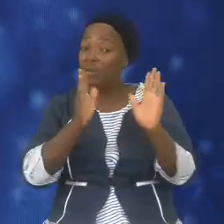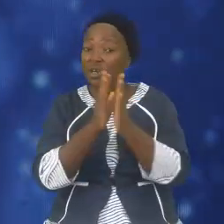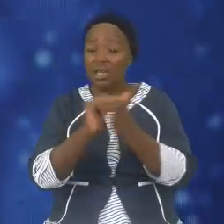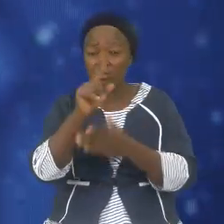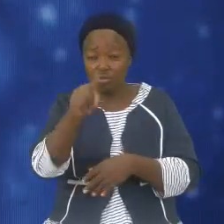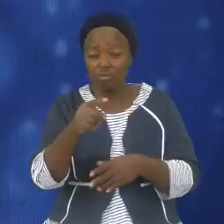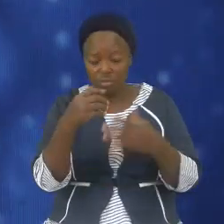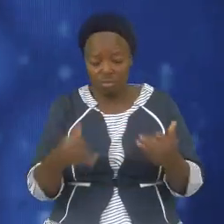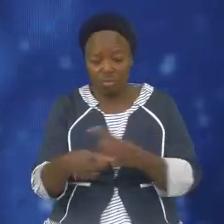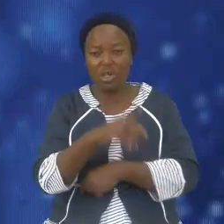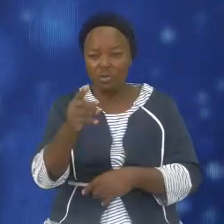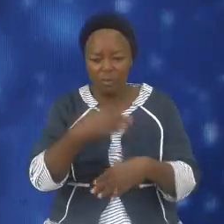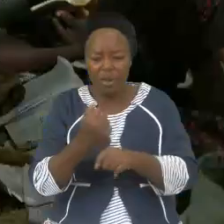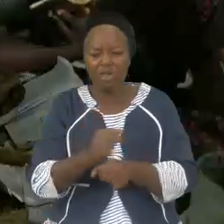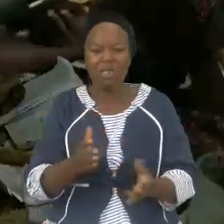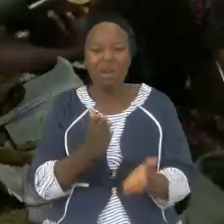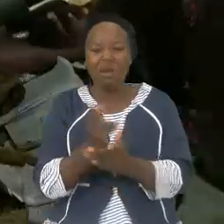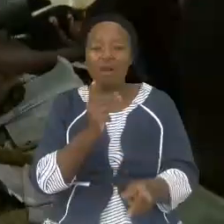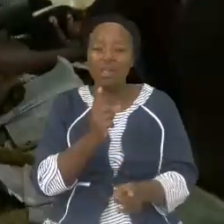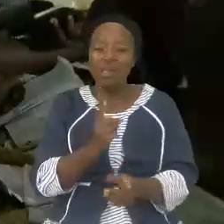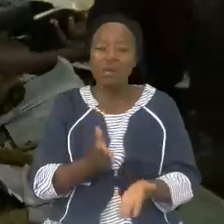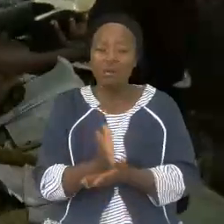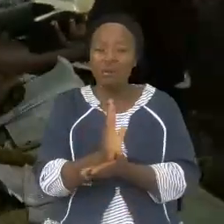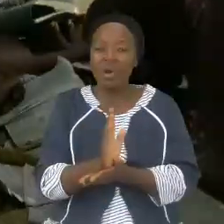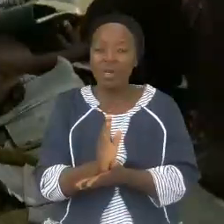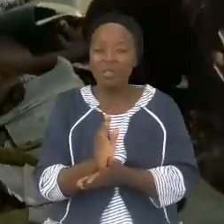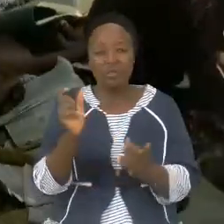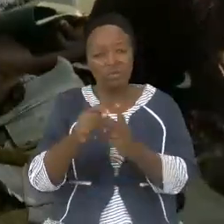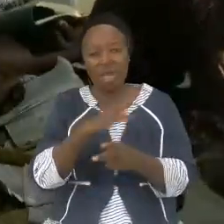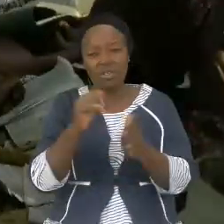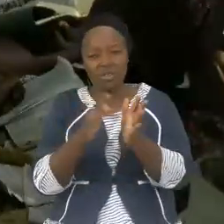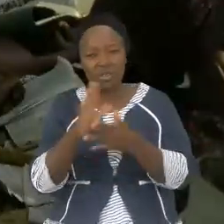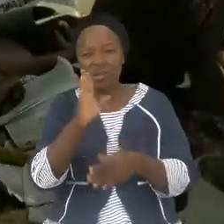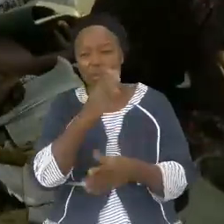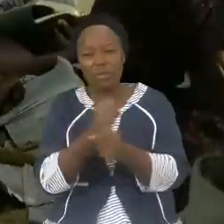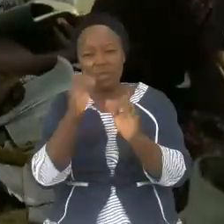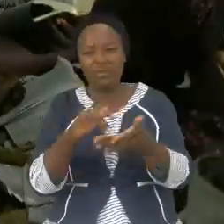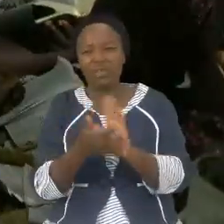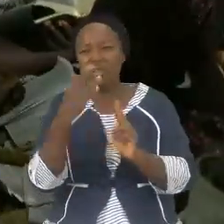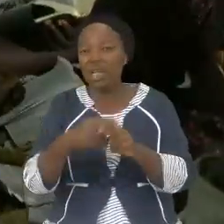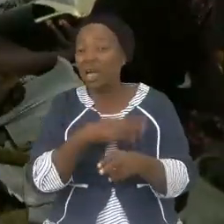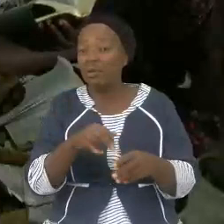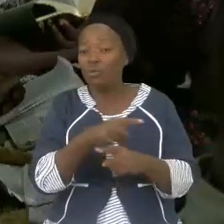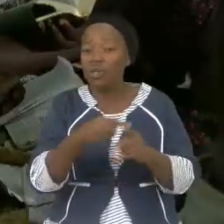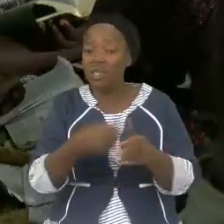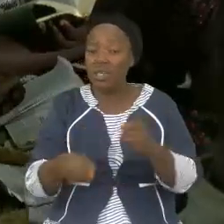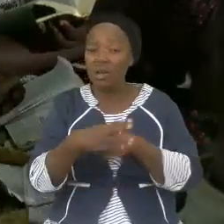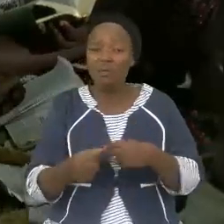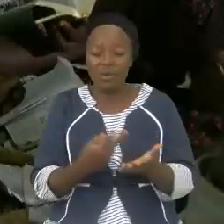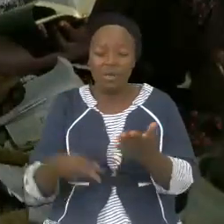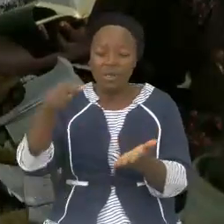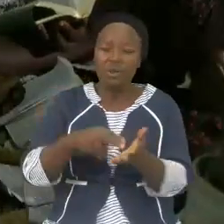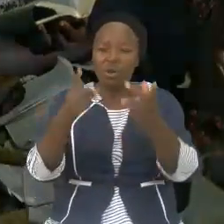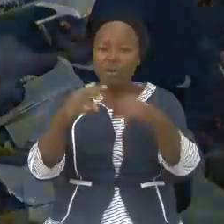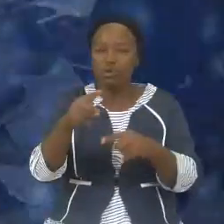choice. Jesus will be your Savior. And when the day of resurrection comes, you will rise up and